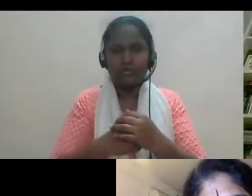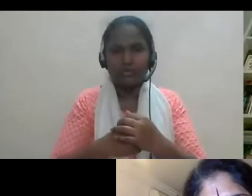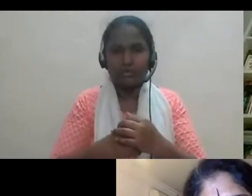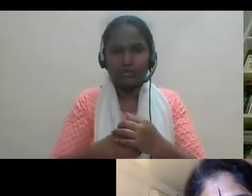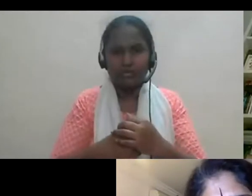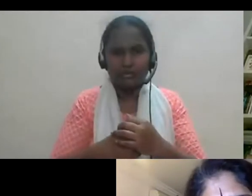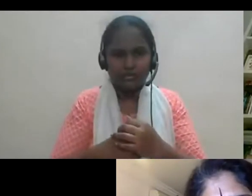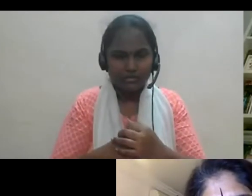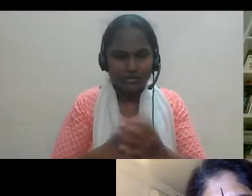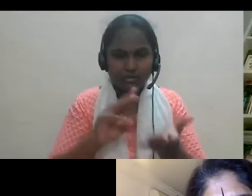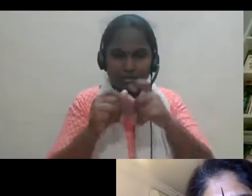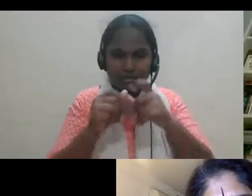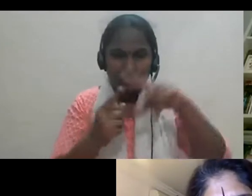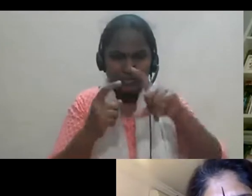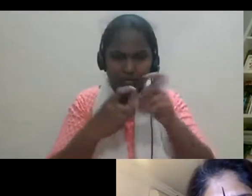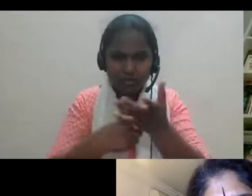The matter, you know,